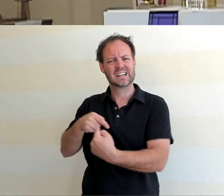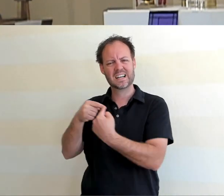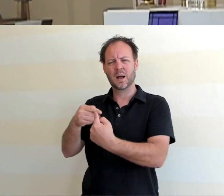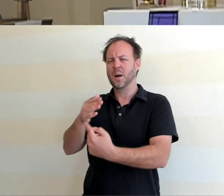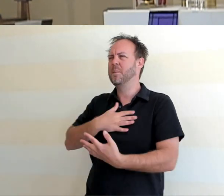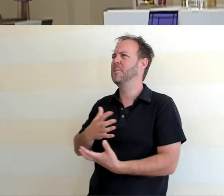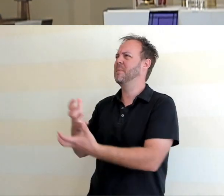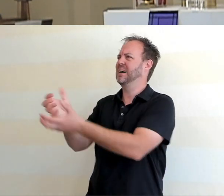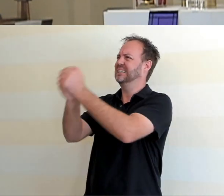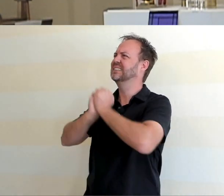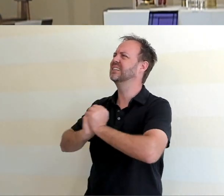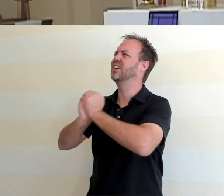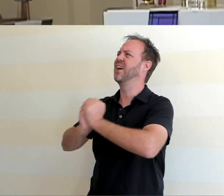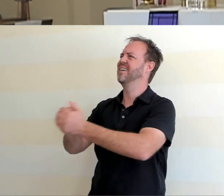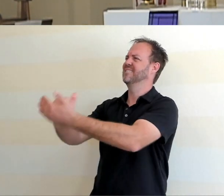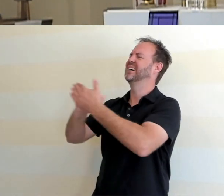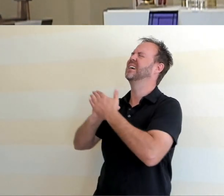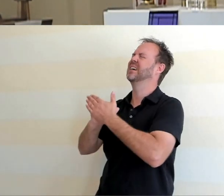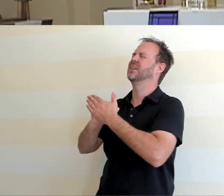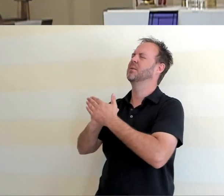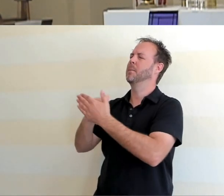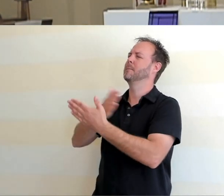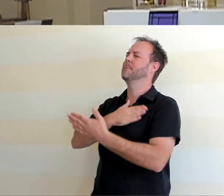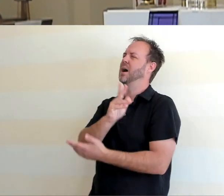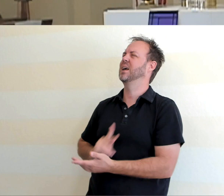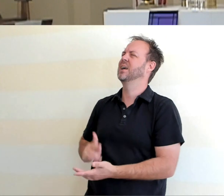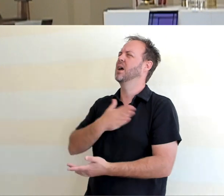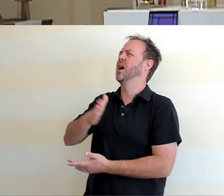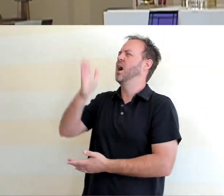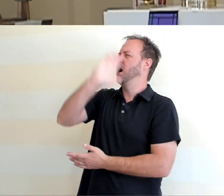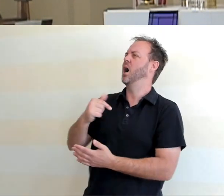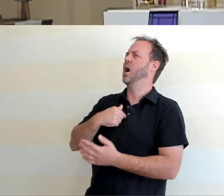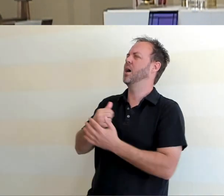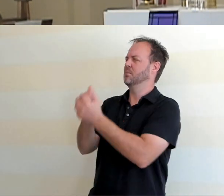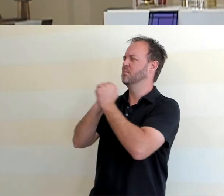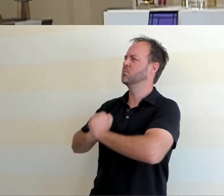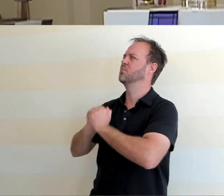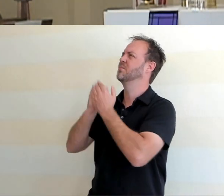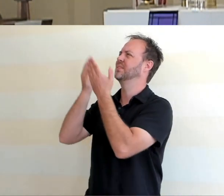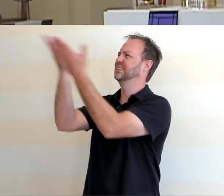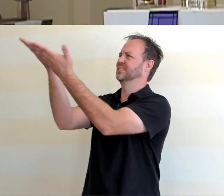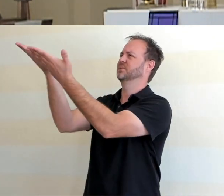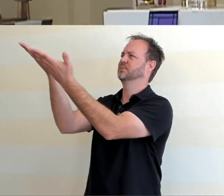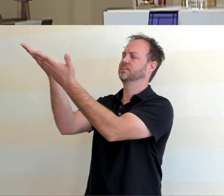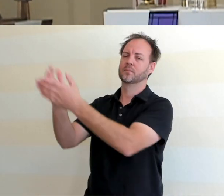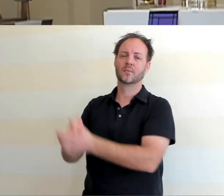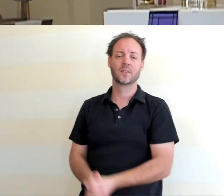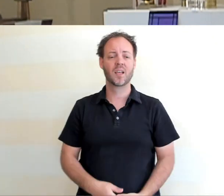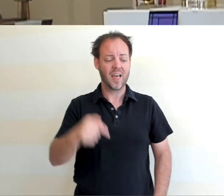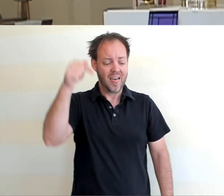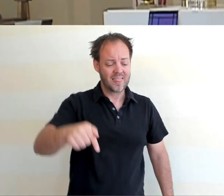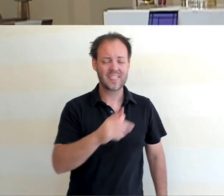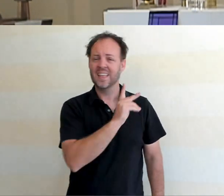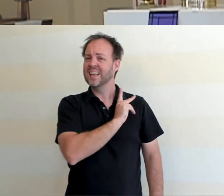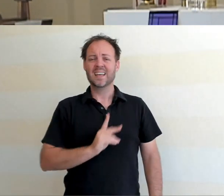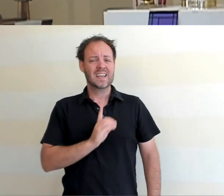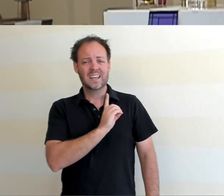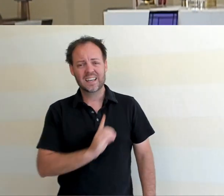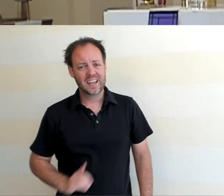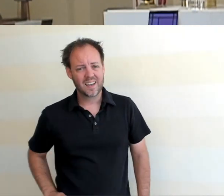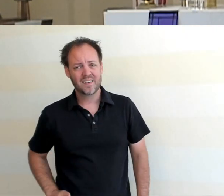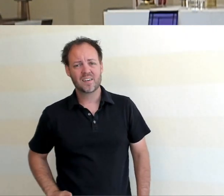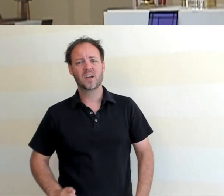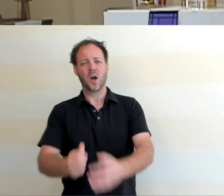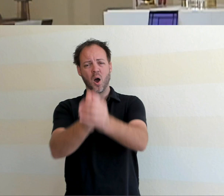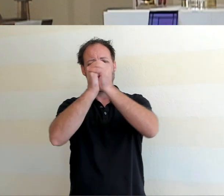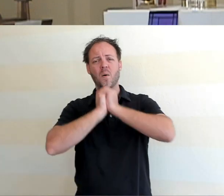help, my King and my God, for to you I pray." This is King David's heartfelt